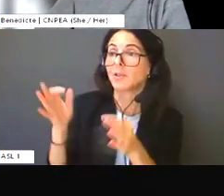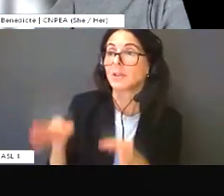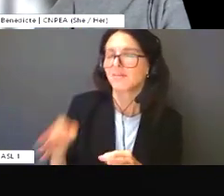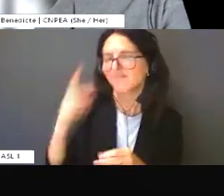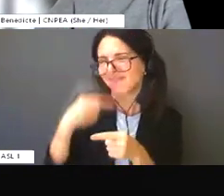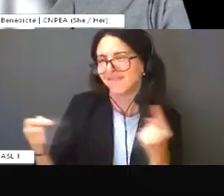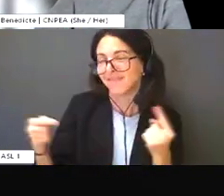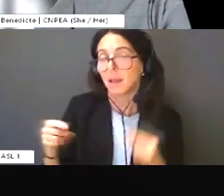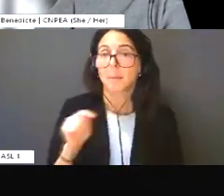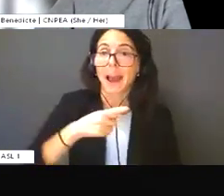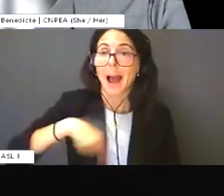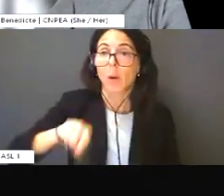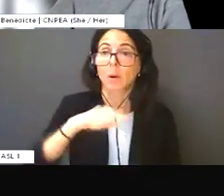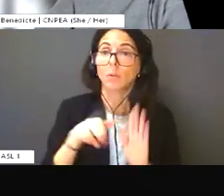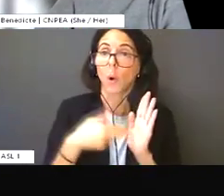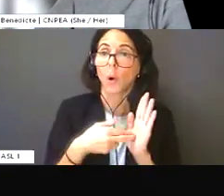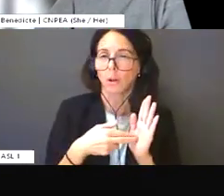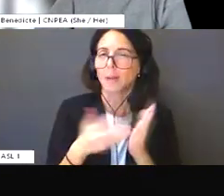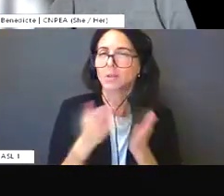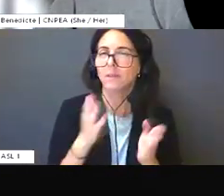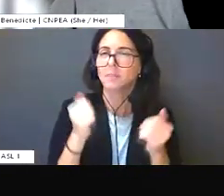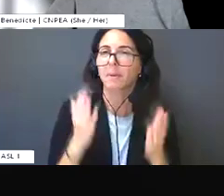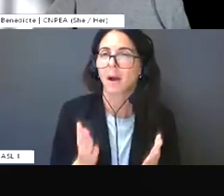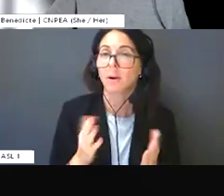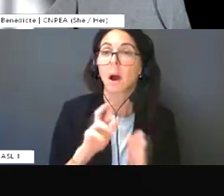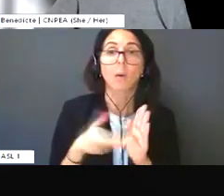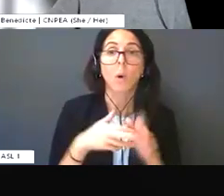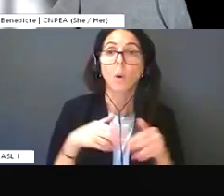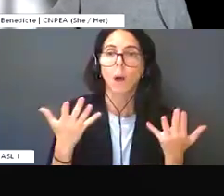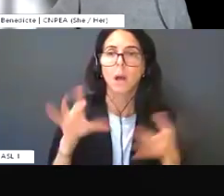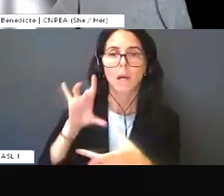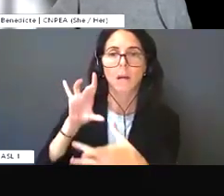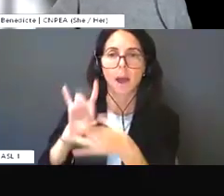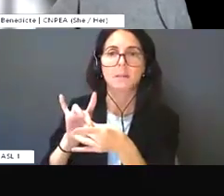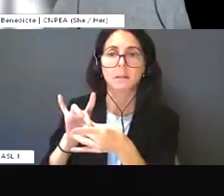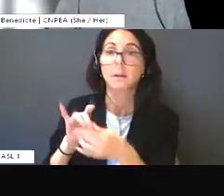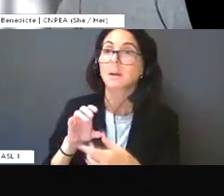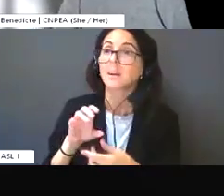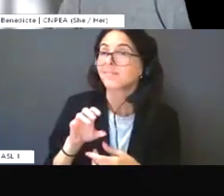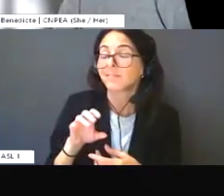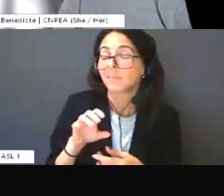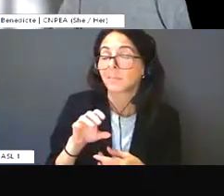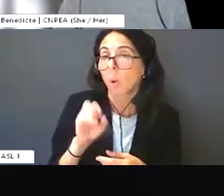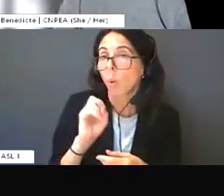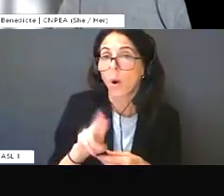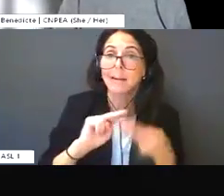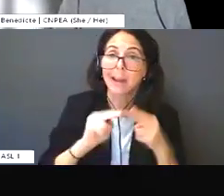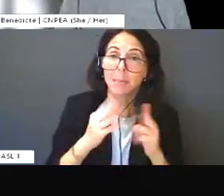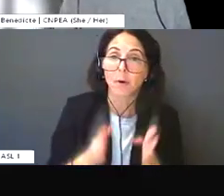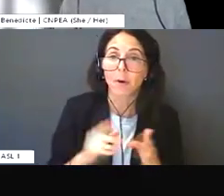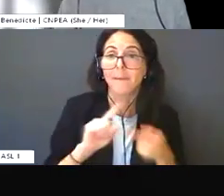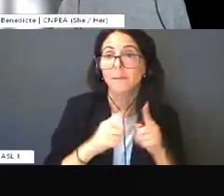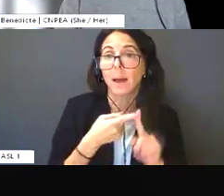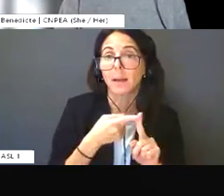service provider is to stay connected, and to, or even a neighbor or a friend, is to stay connected and